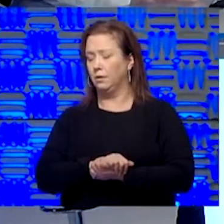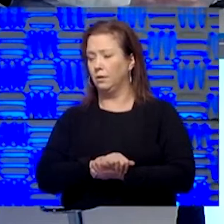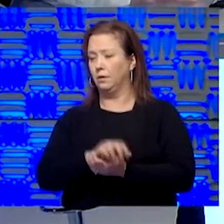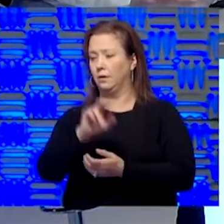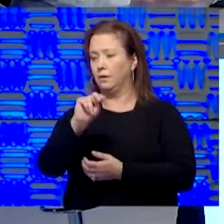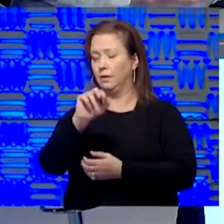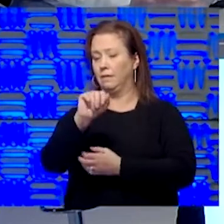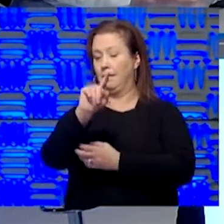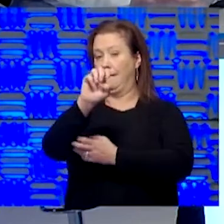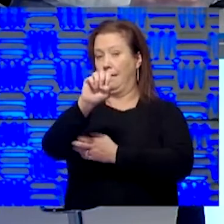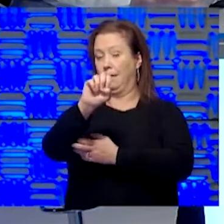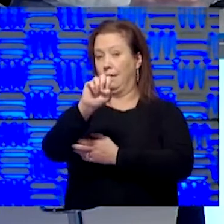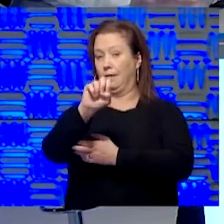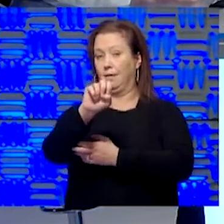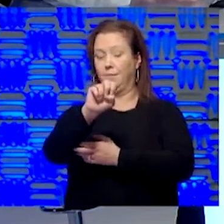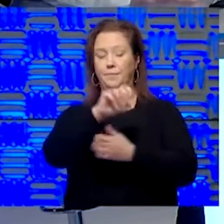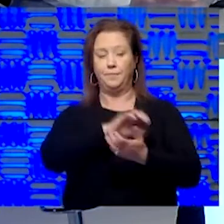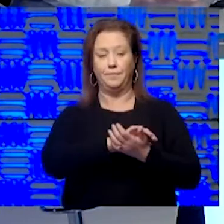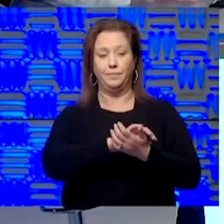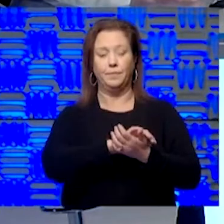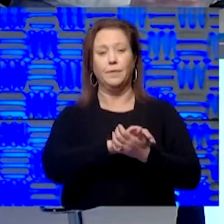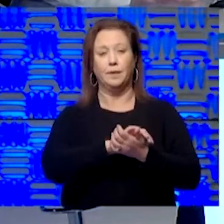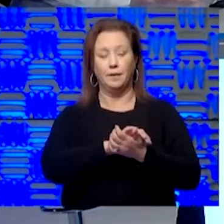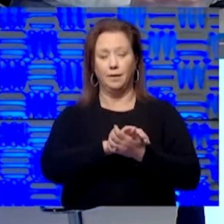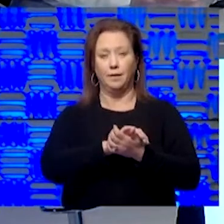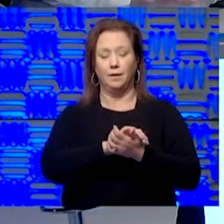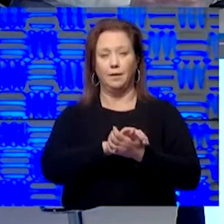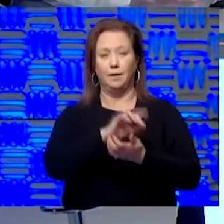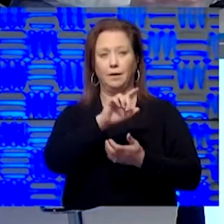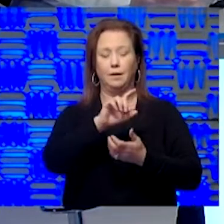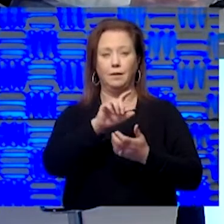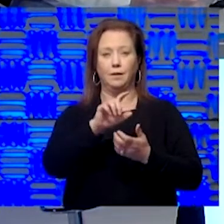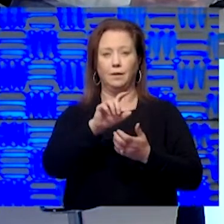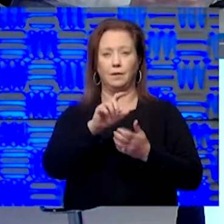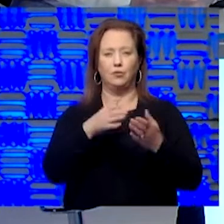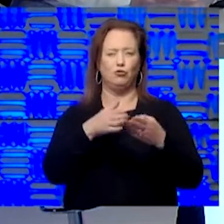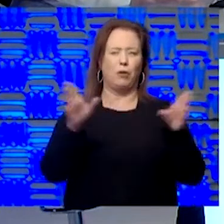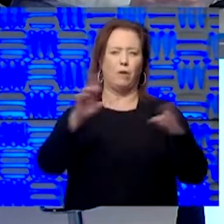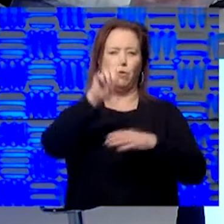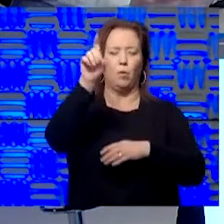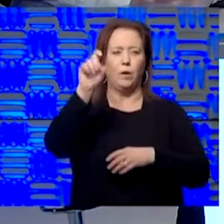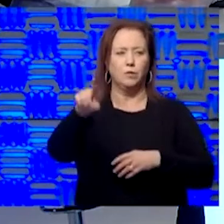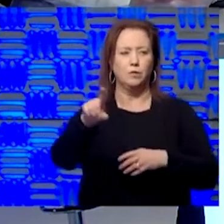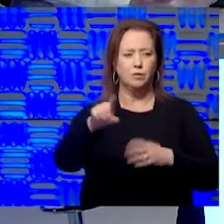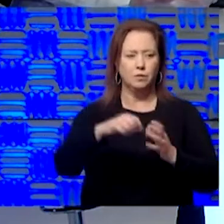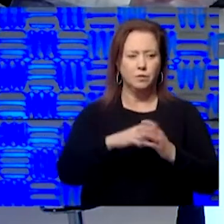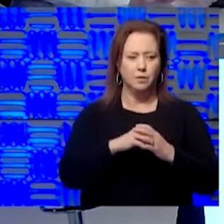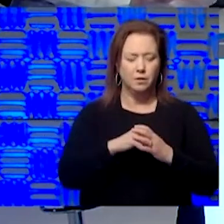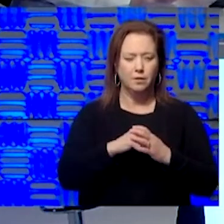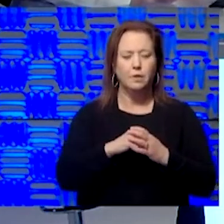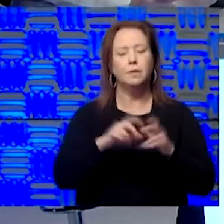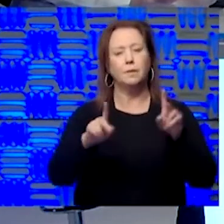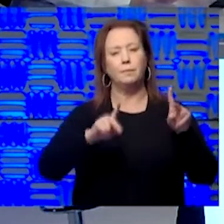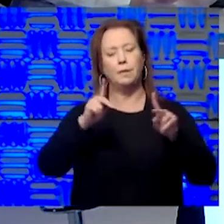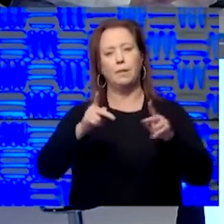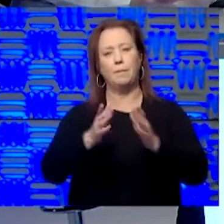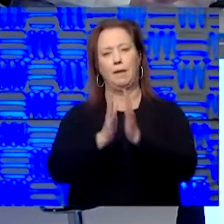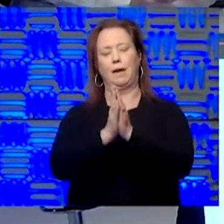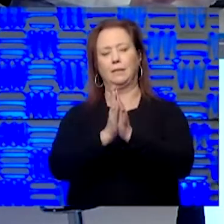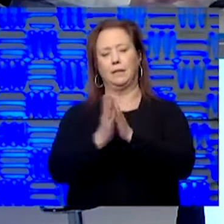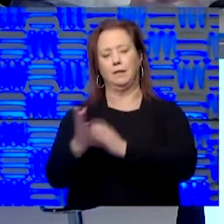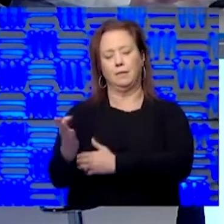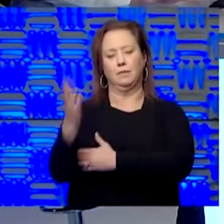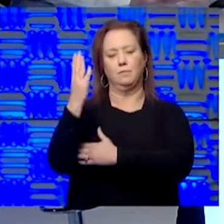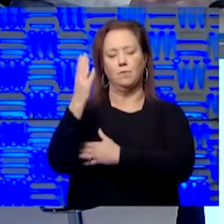Okay, Nate, you're up. All right. I have some just kind of real general questions that people have been asking